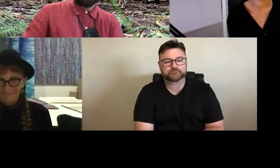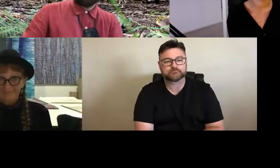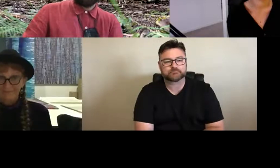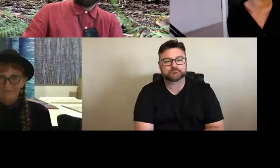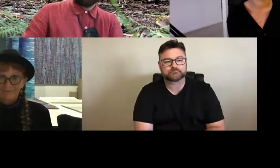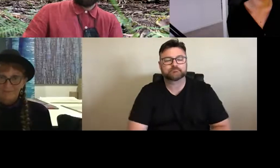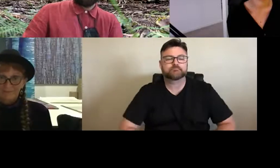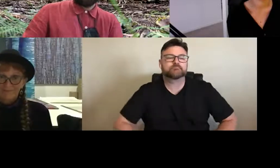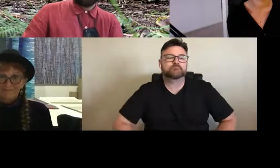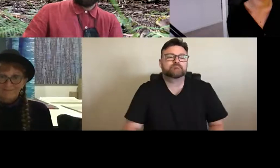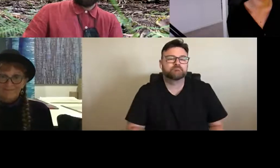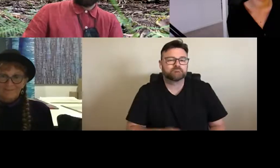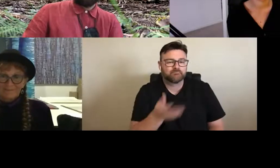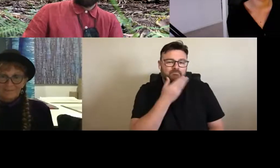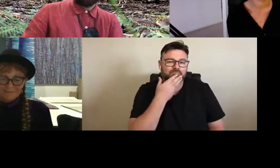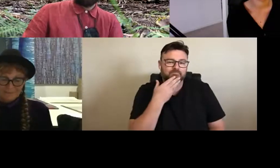Yeah, that's beautiful.